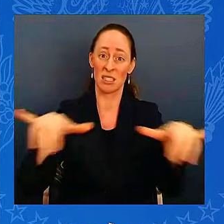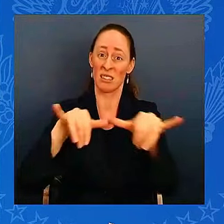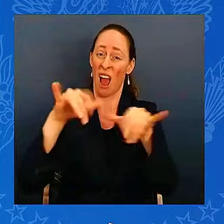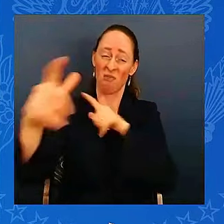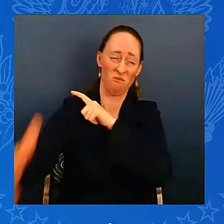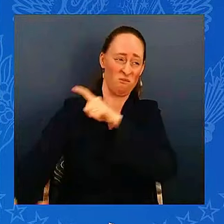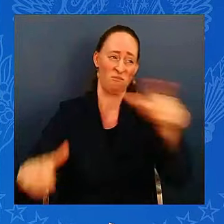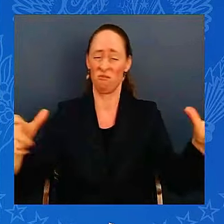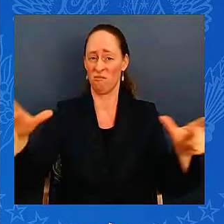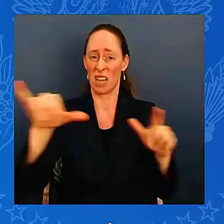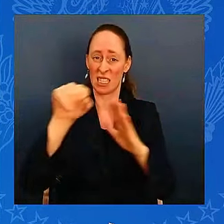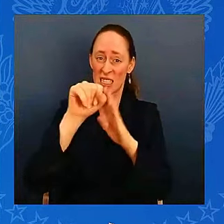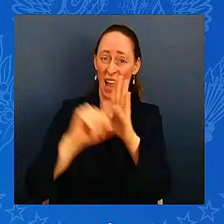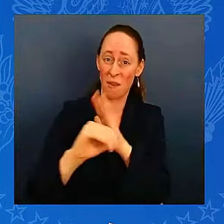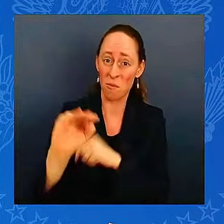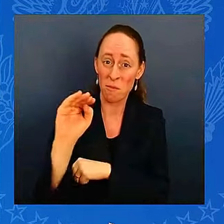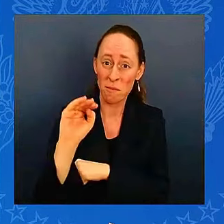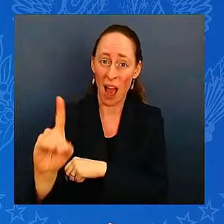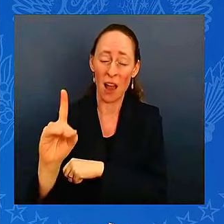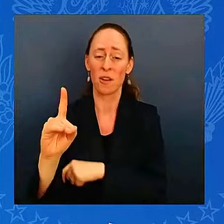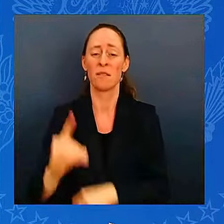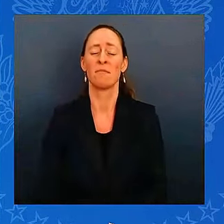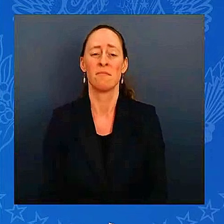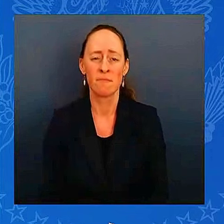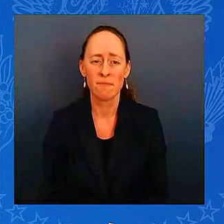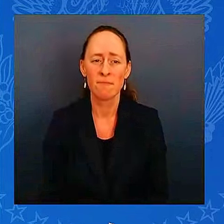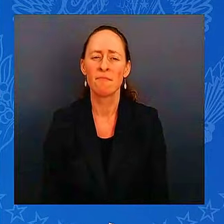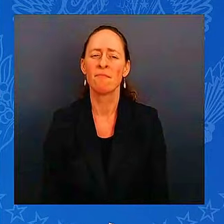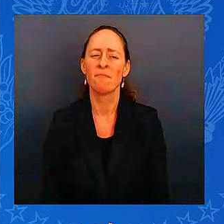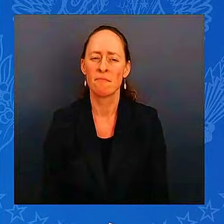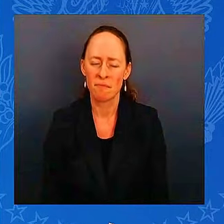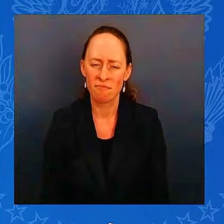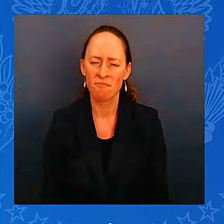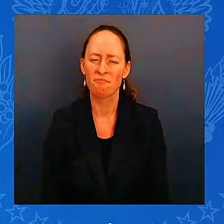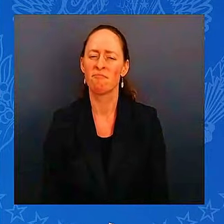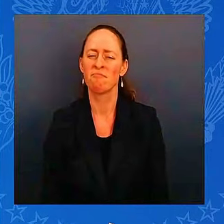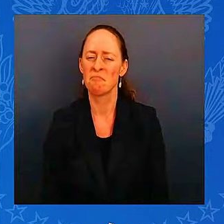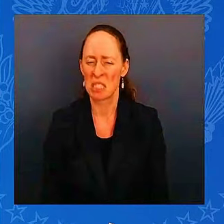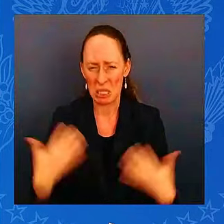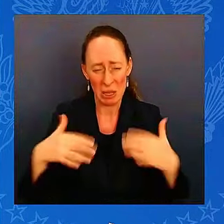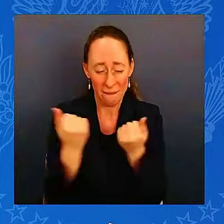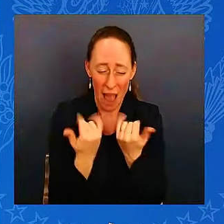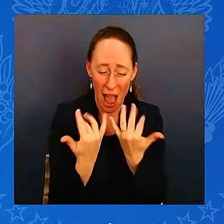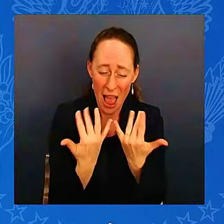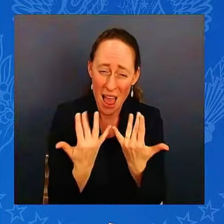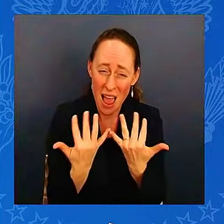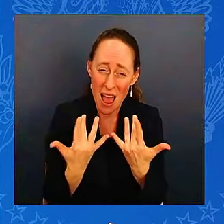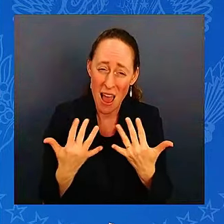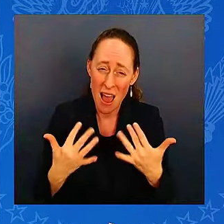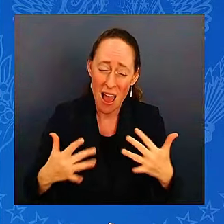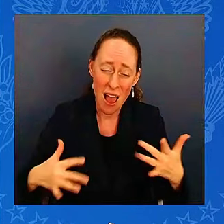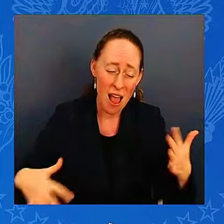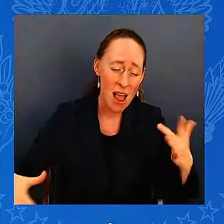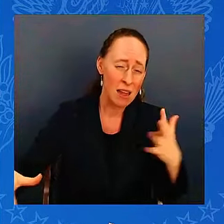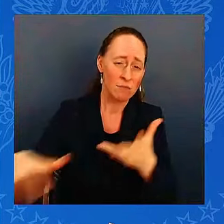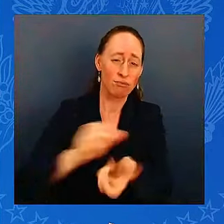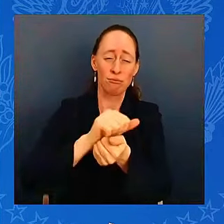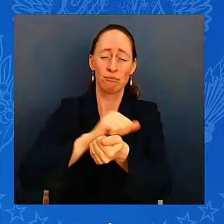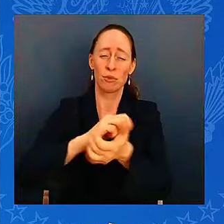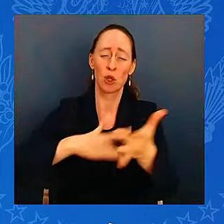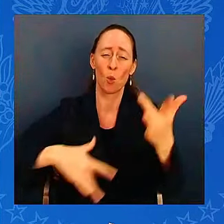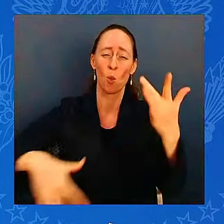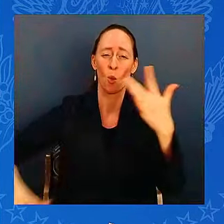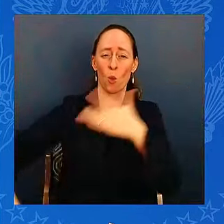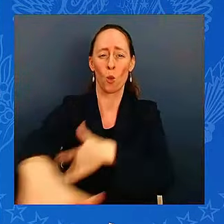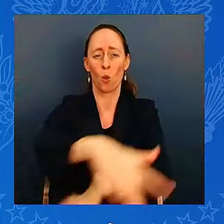state of Maryland in terms of area. Just wildfires. I've toured the community, ravaged